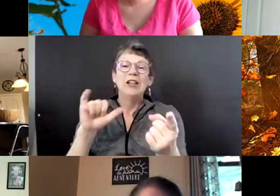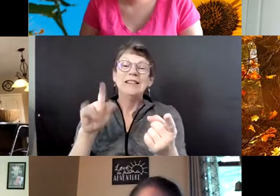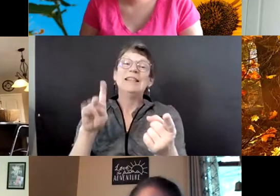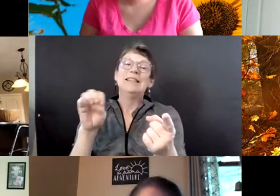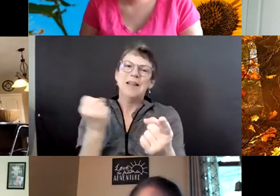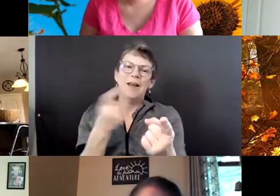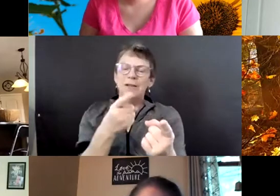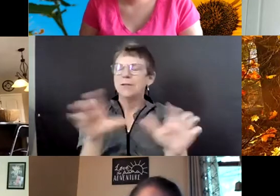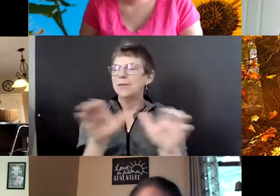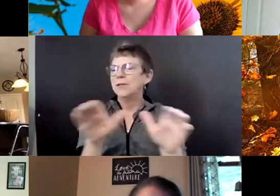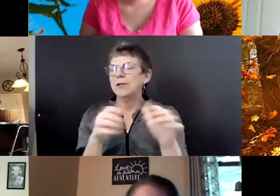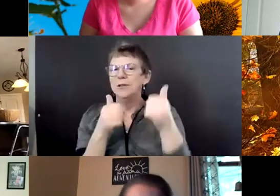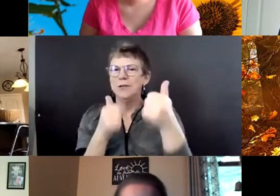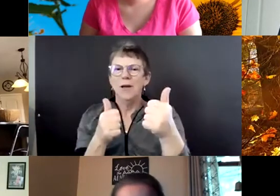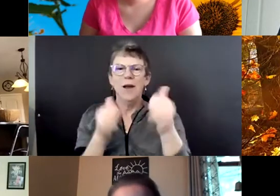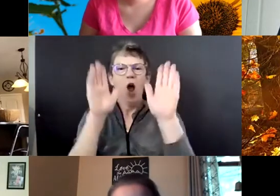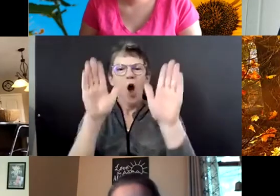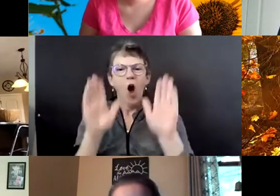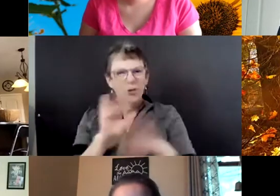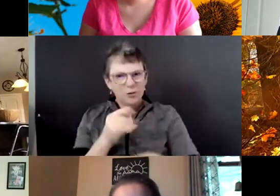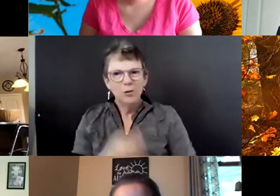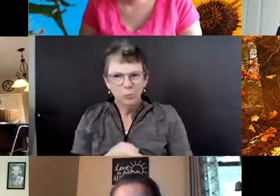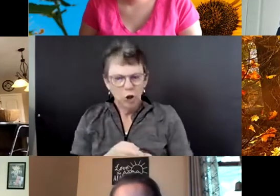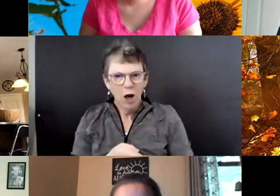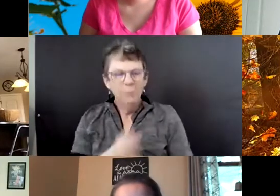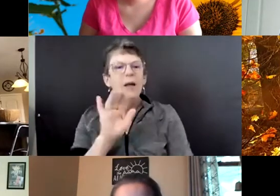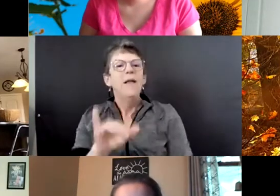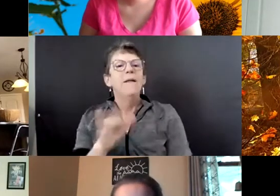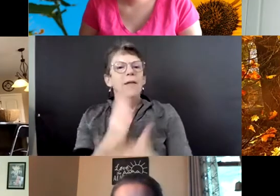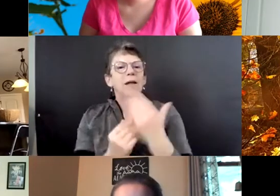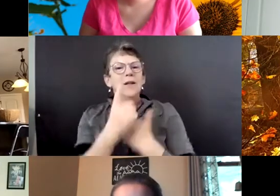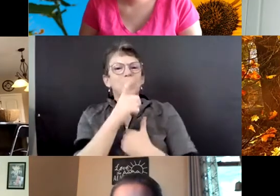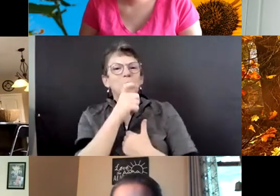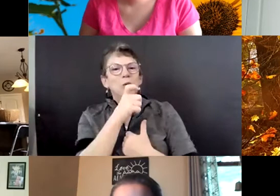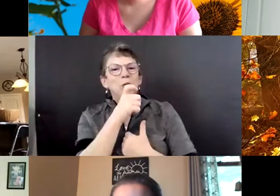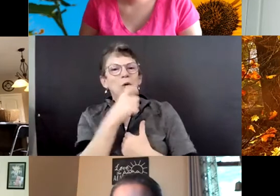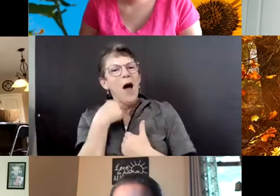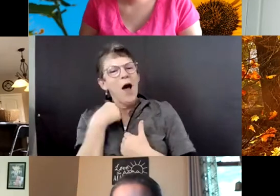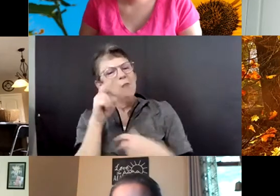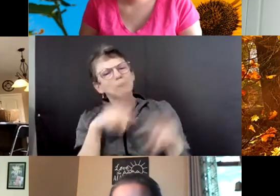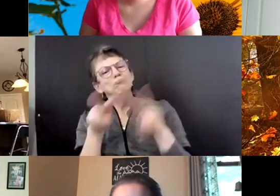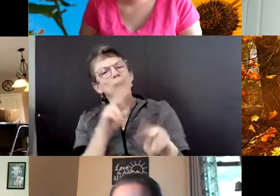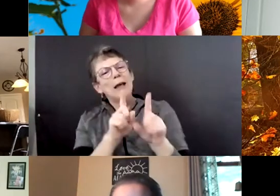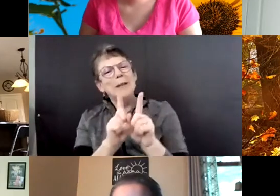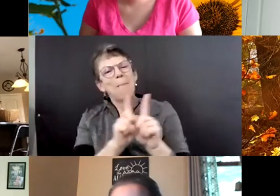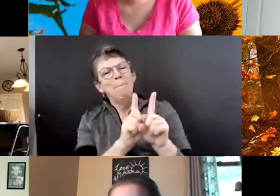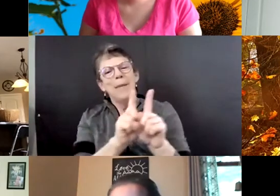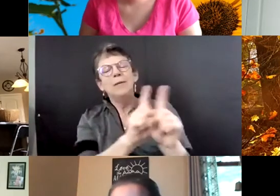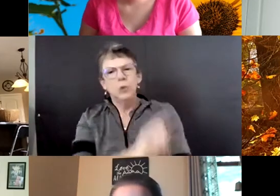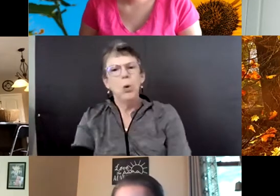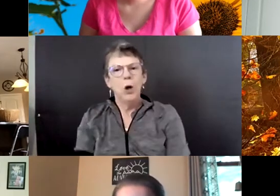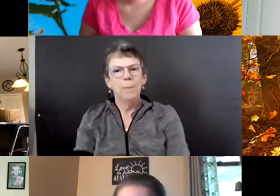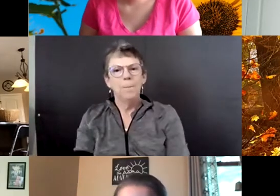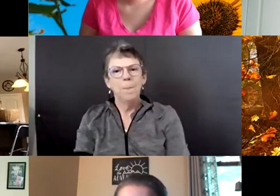job as our Democratic leader, and is someone that I consider a real mentor. And I just have no compunction when we're on the